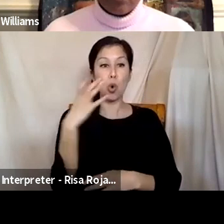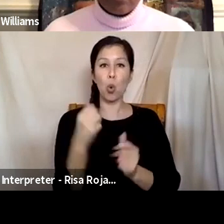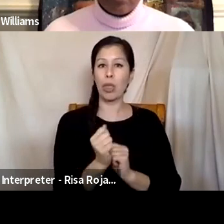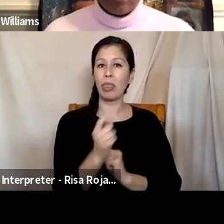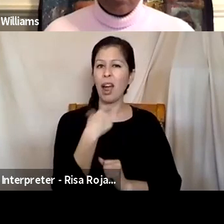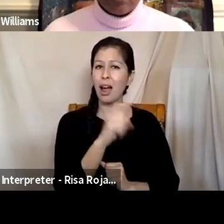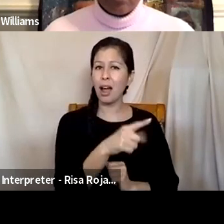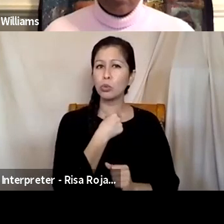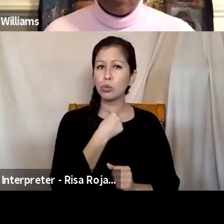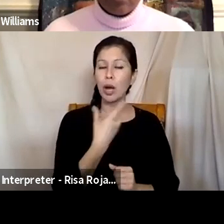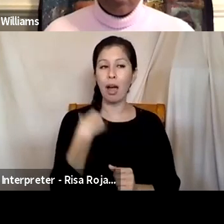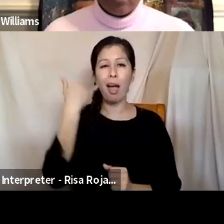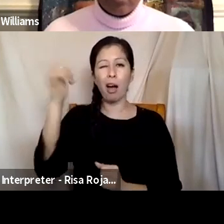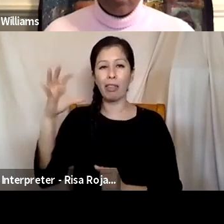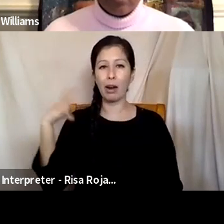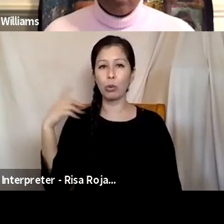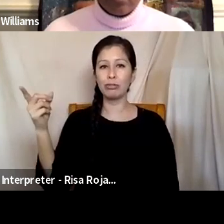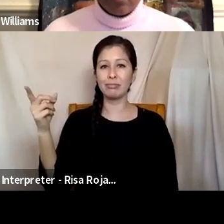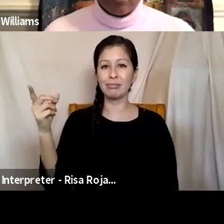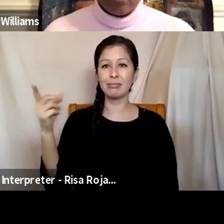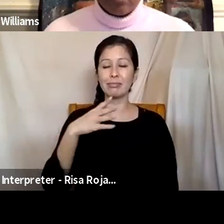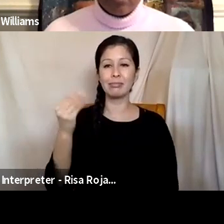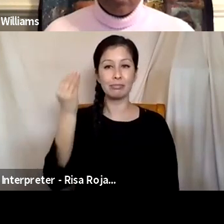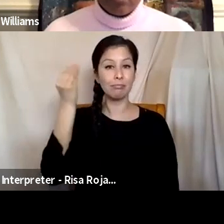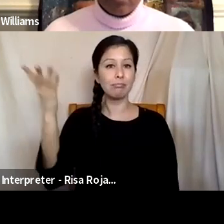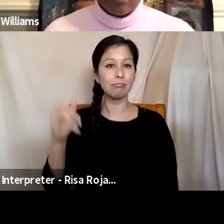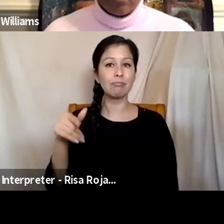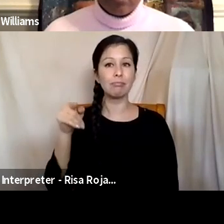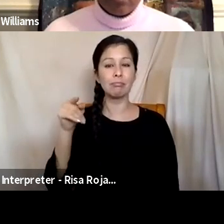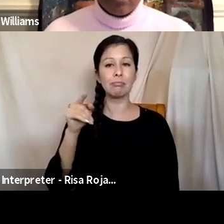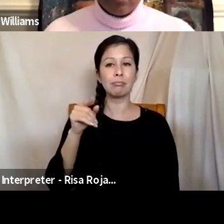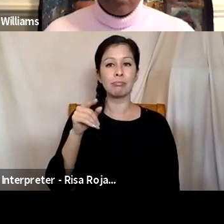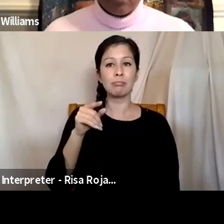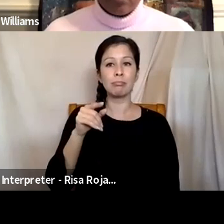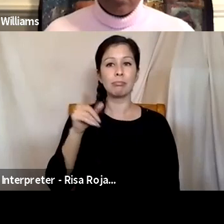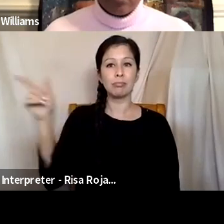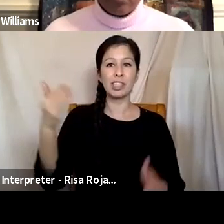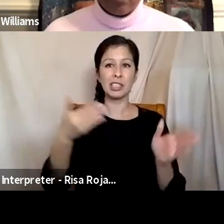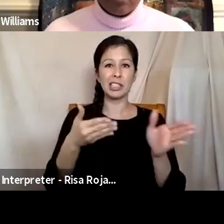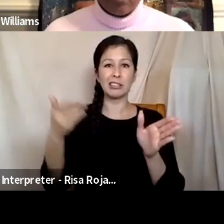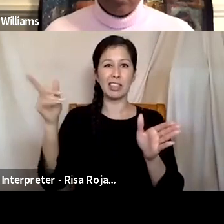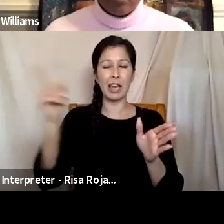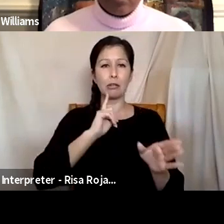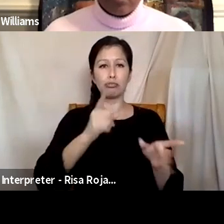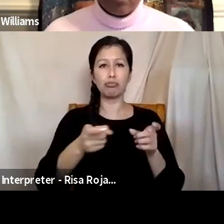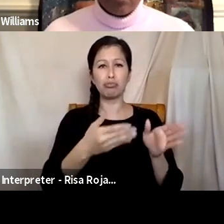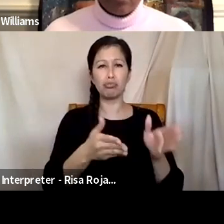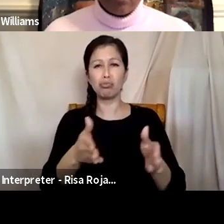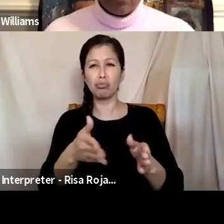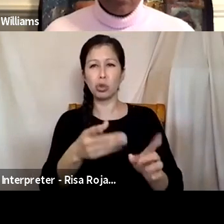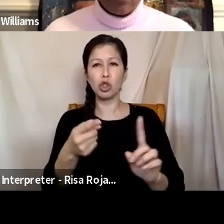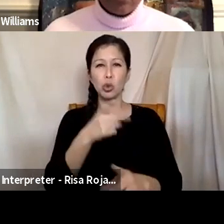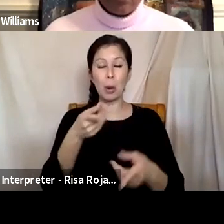with? And then I'll call that coach and let them know that they're steering them down a path that's